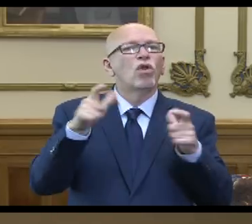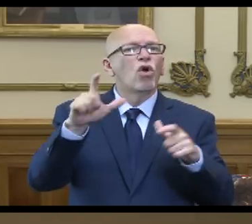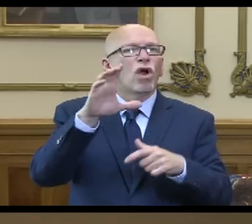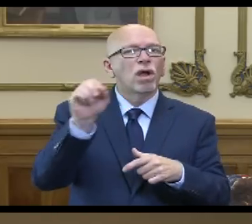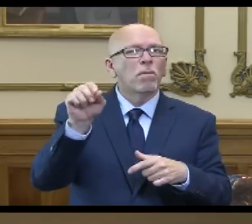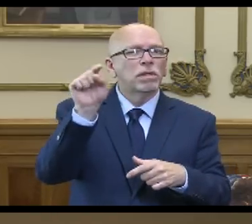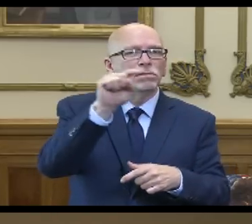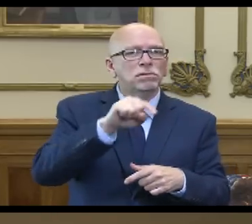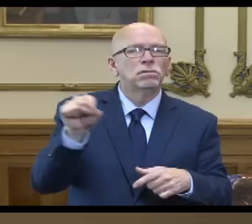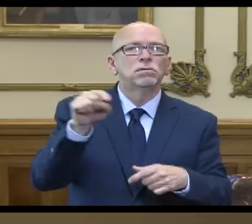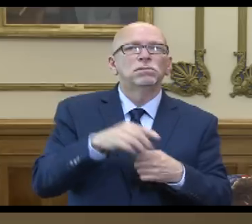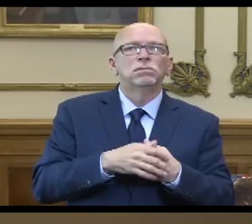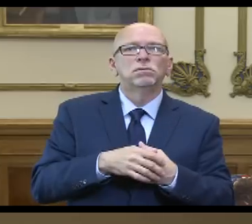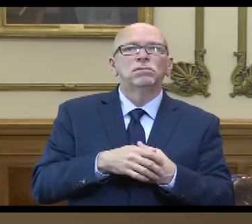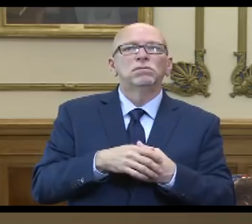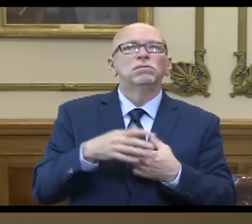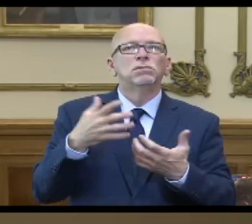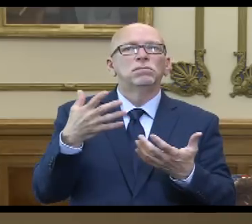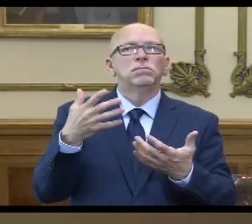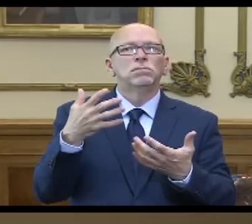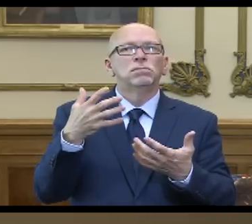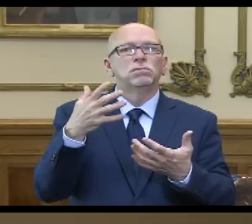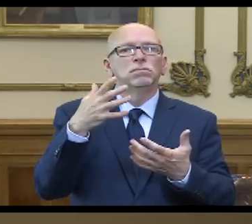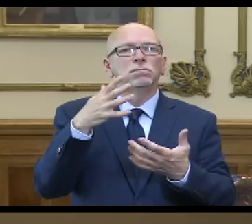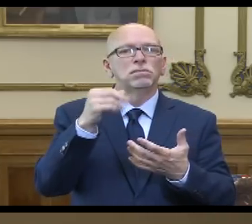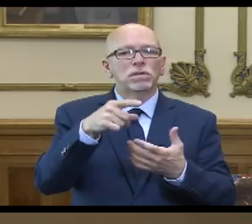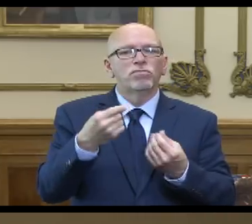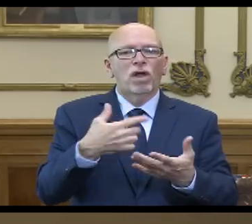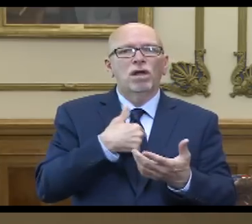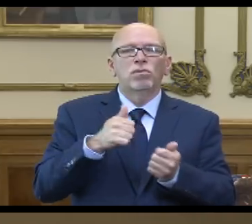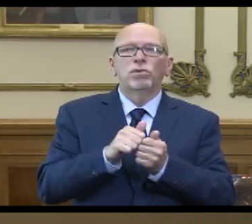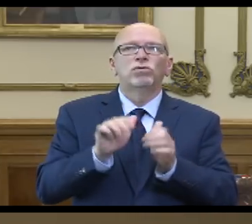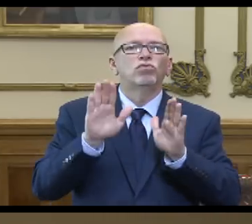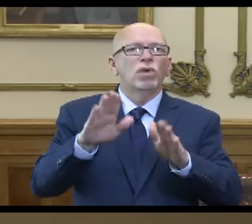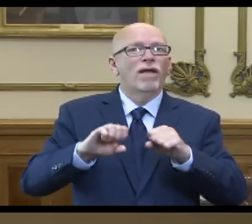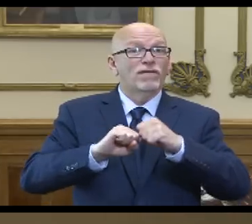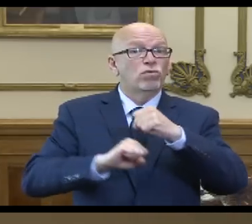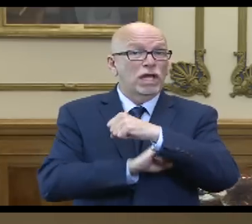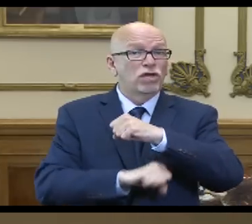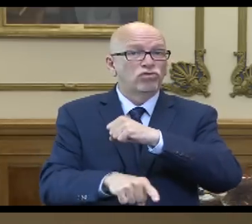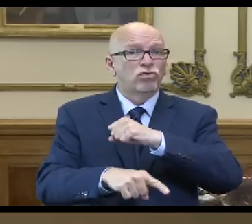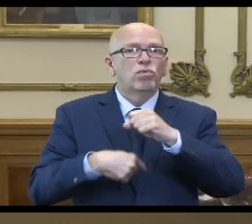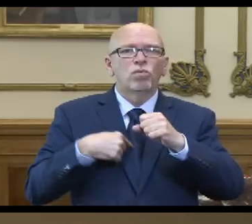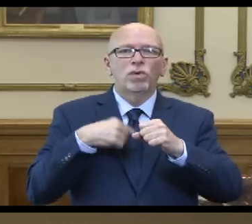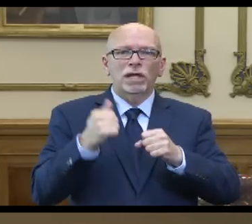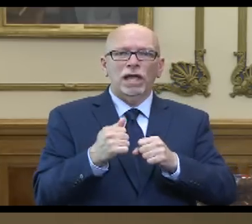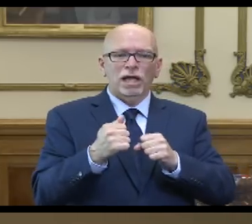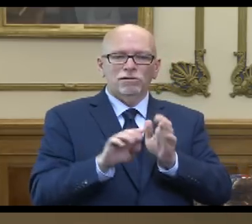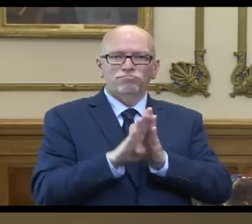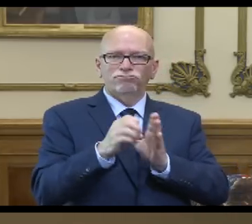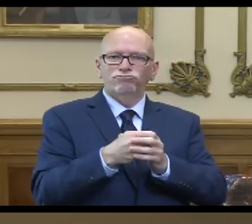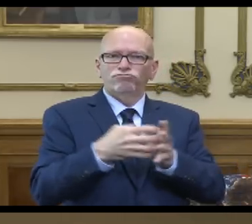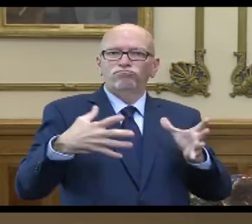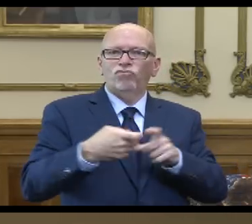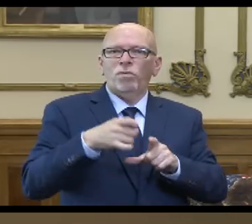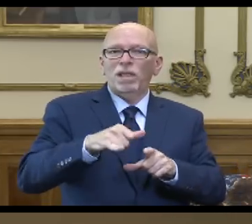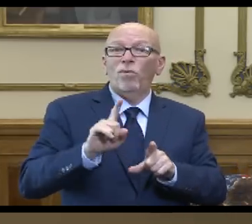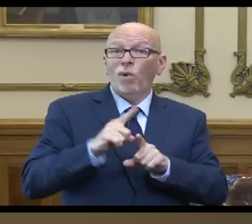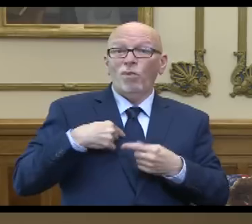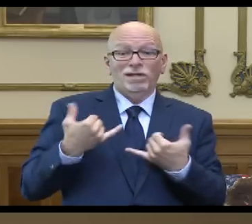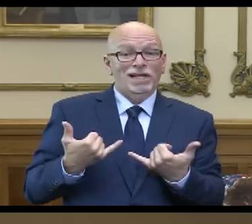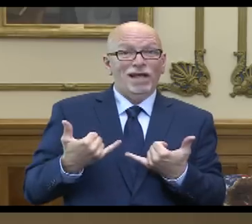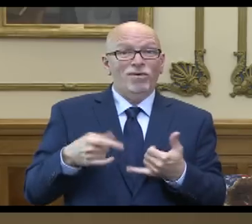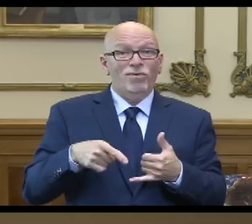companies, and it has provided us with a great foundation to be able to grow from the point we are